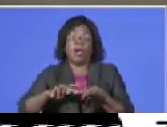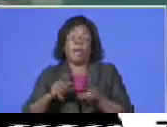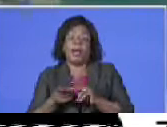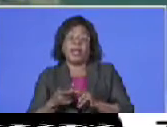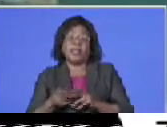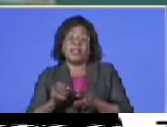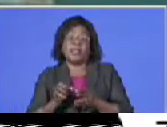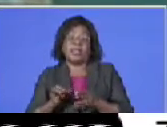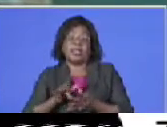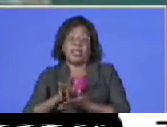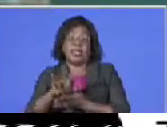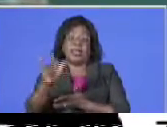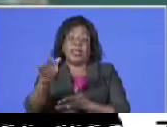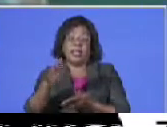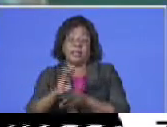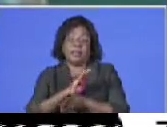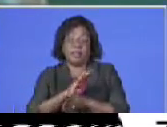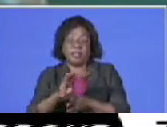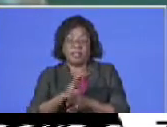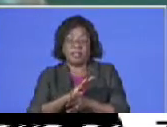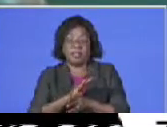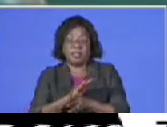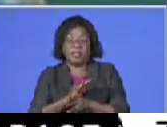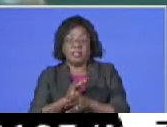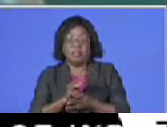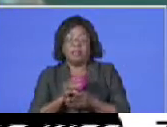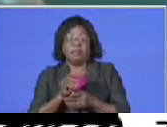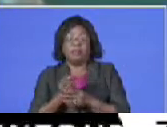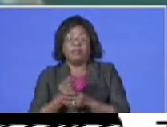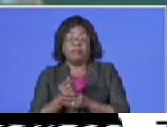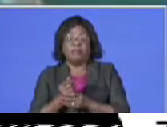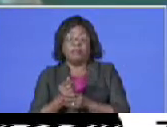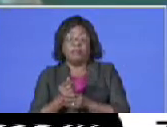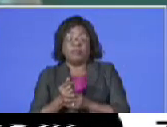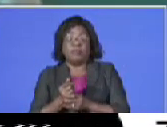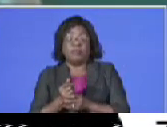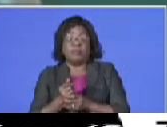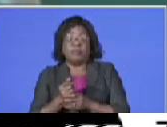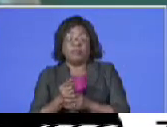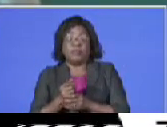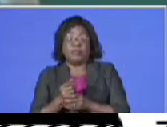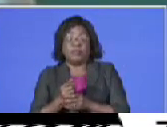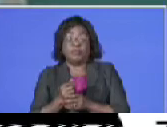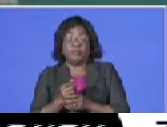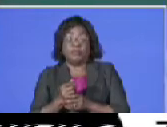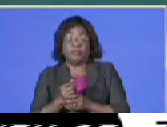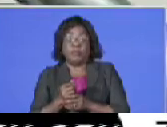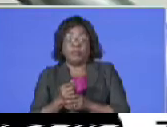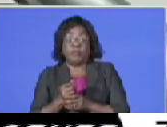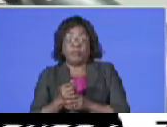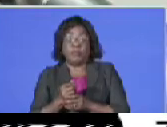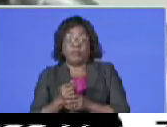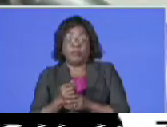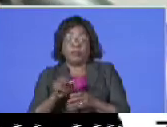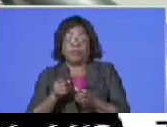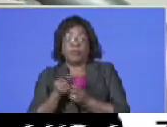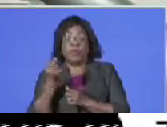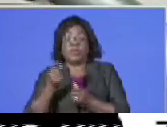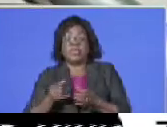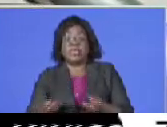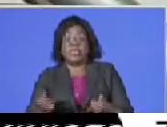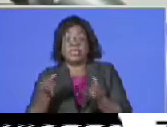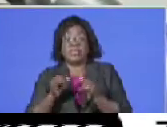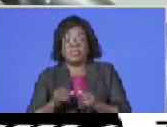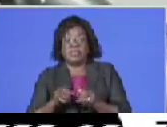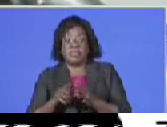cruise partners, and we sort of get the ball rolling. But in most instances, what they will